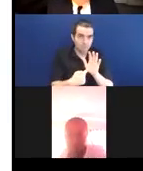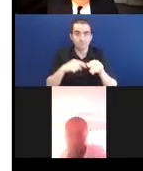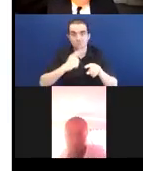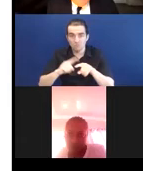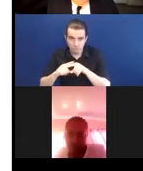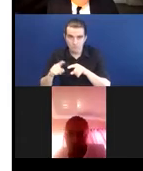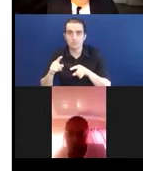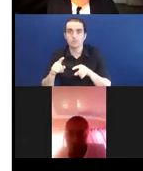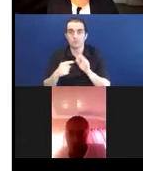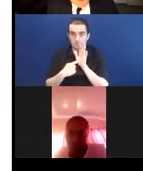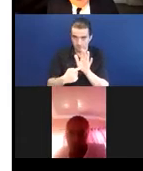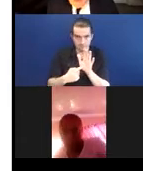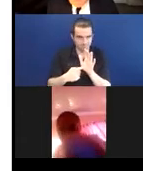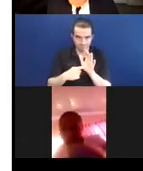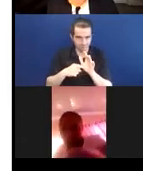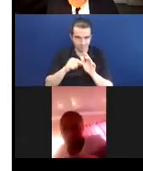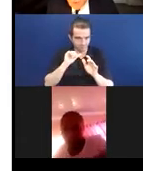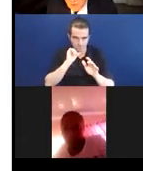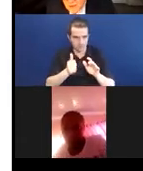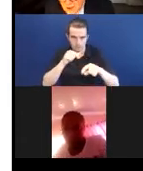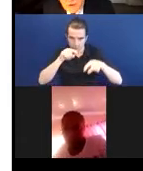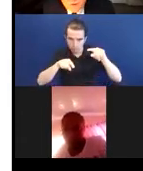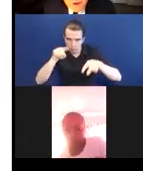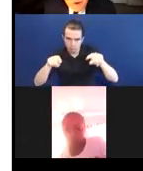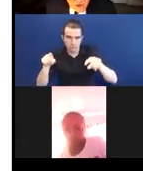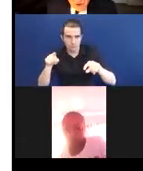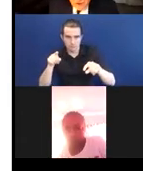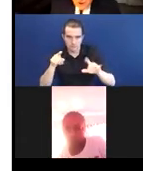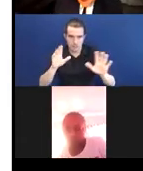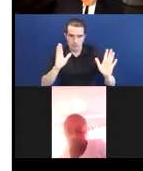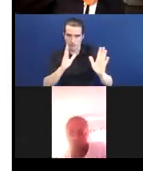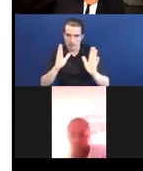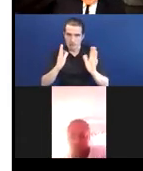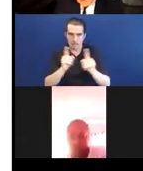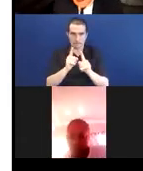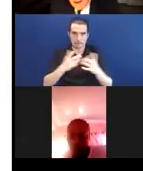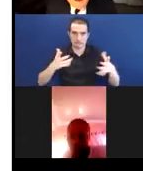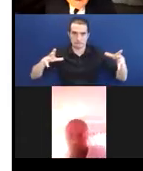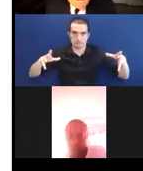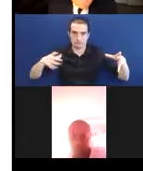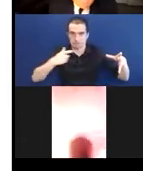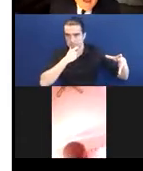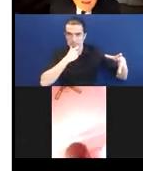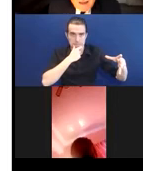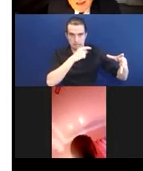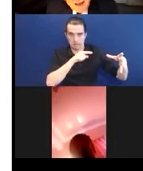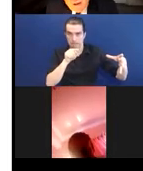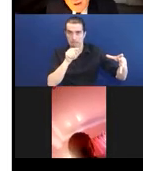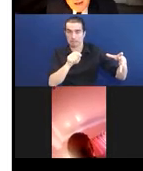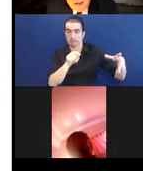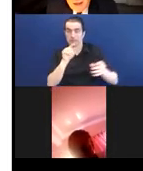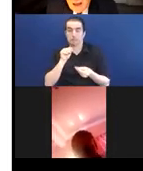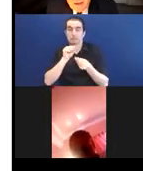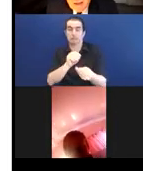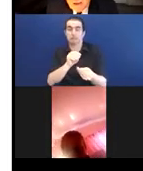adaptations, scaffolding and other such things. Lack of peer support was also an issue. And existing